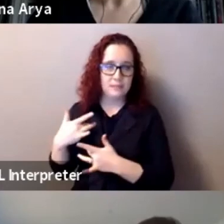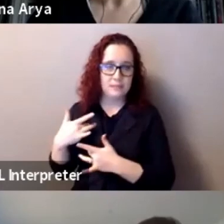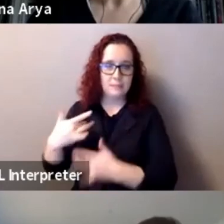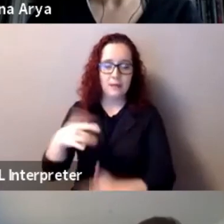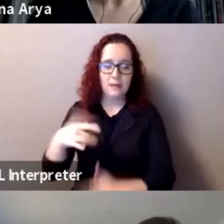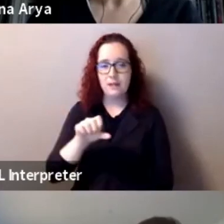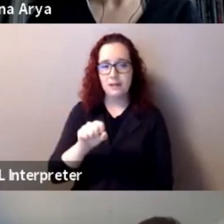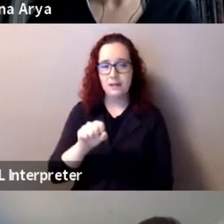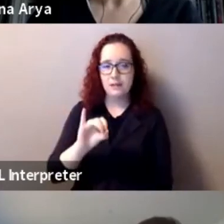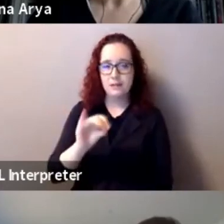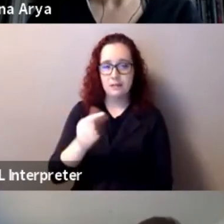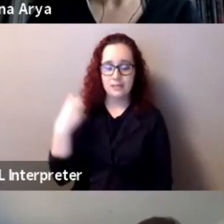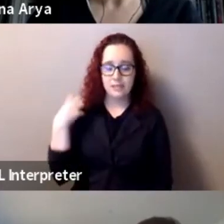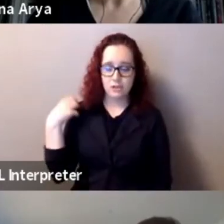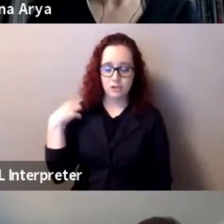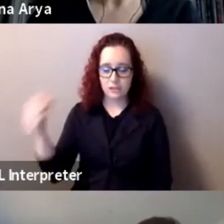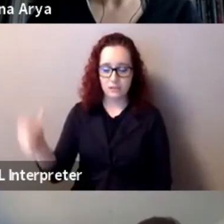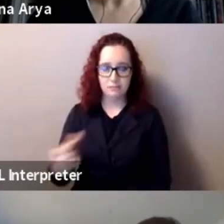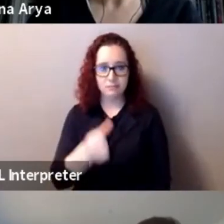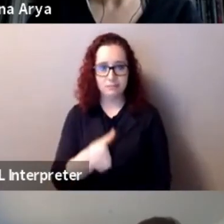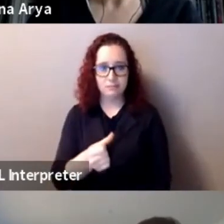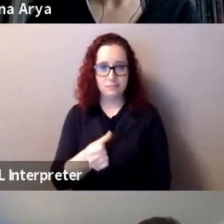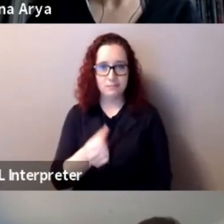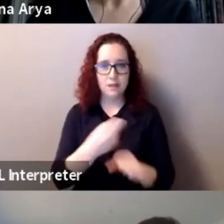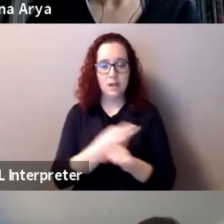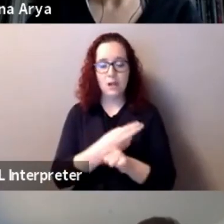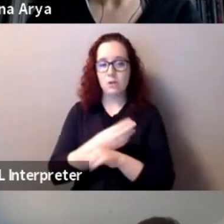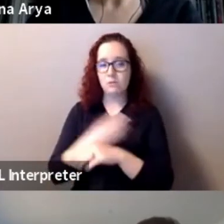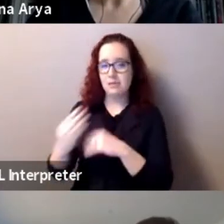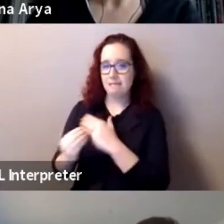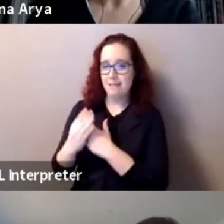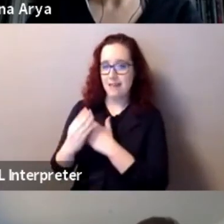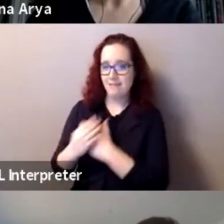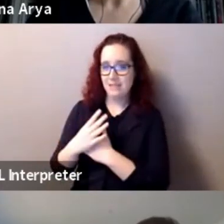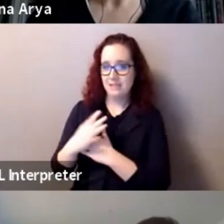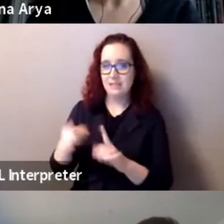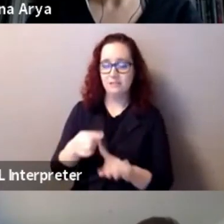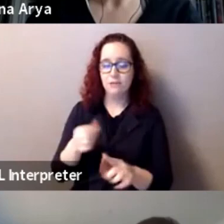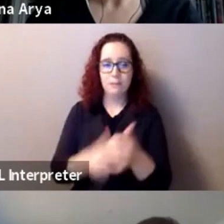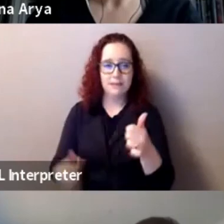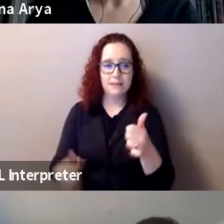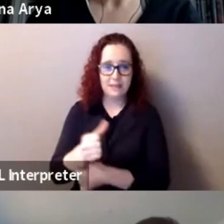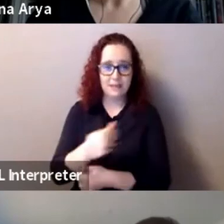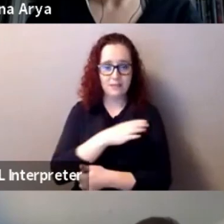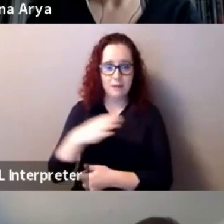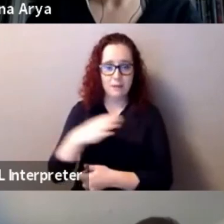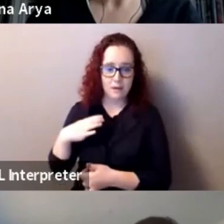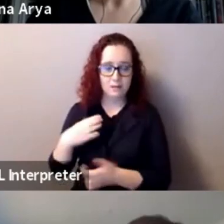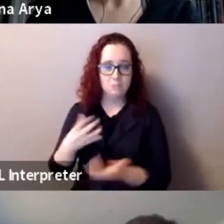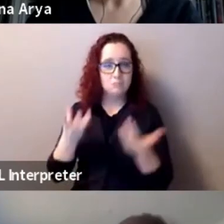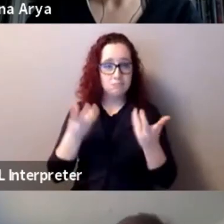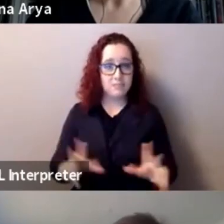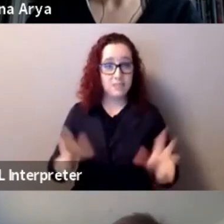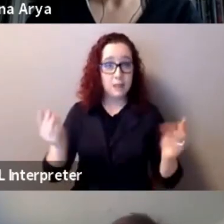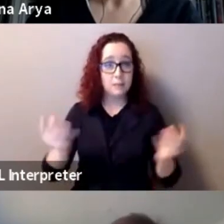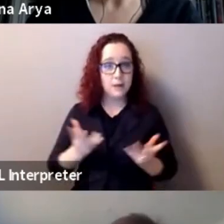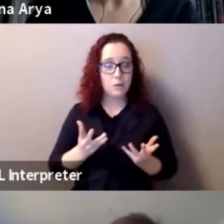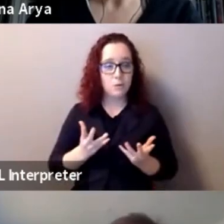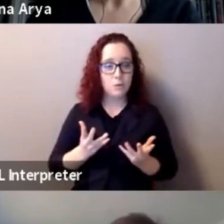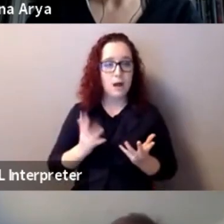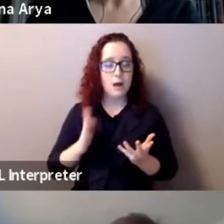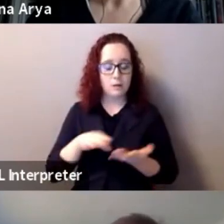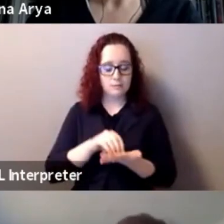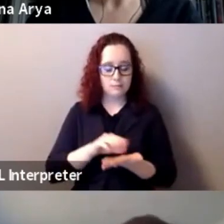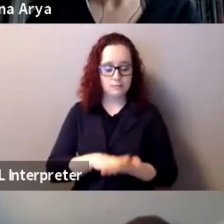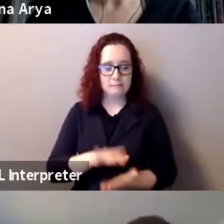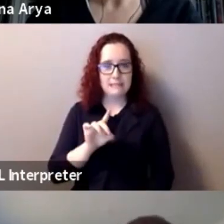chair makes the appointment based on advice from the SIG's executive committee. That's typically the model that we see But once that's done, just let me know. I'll put them in our database so